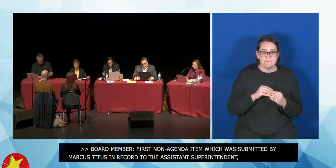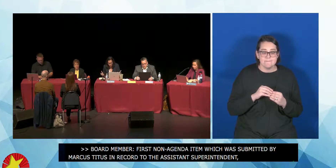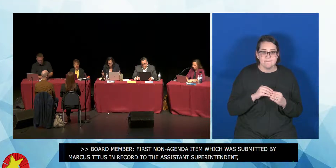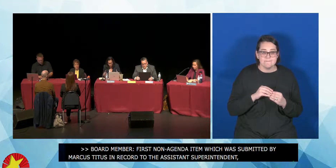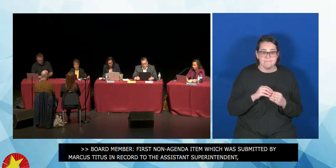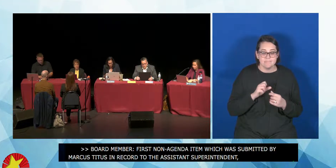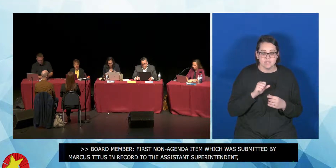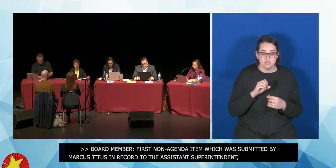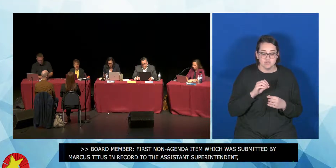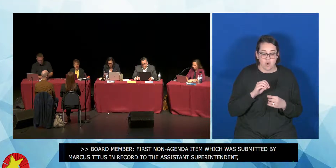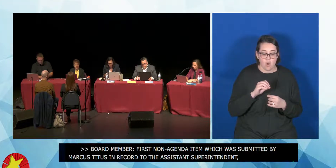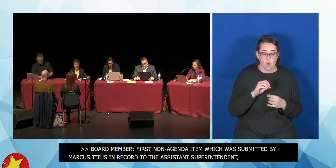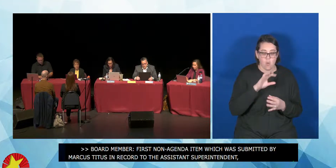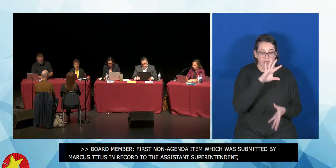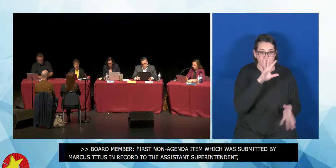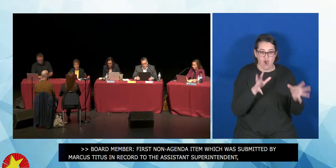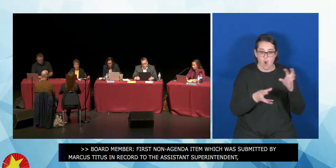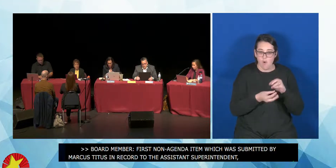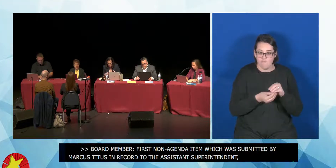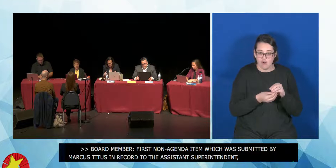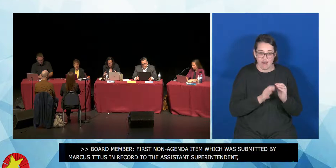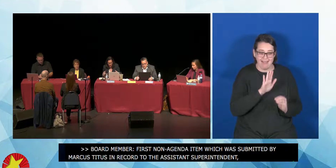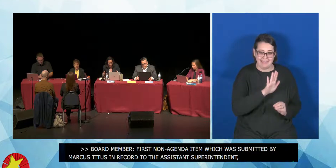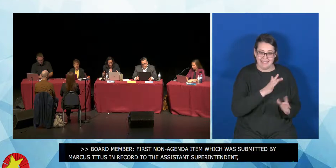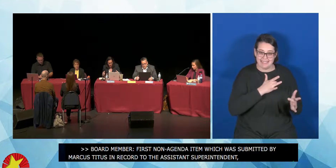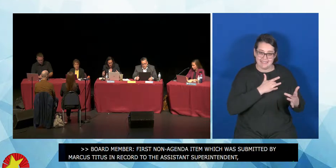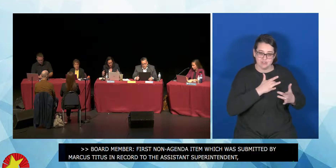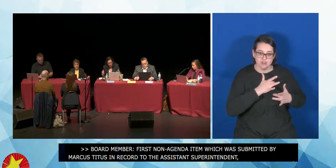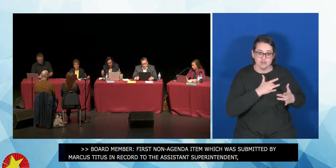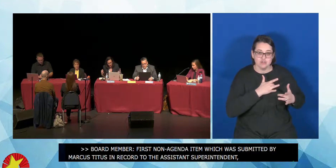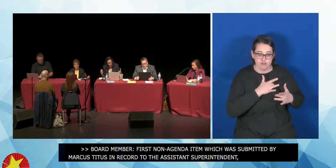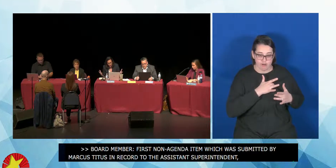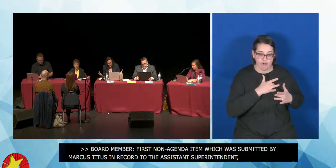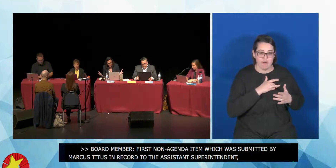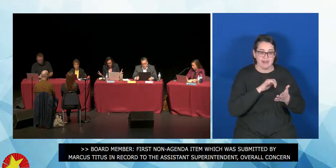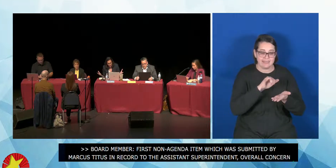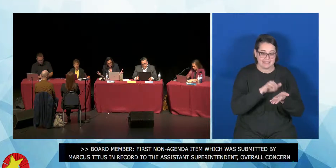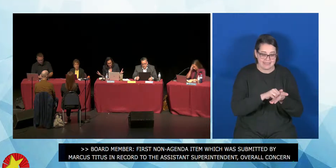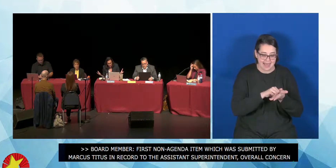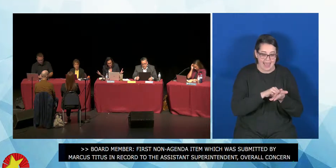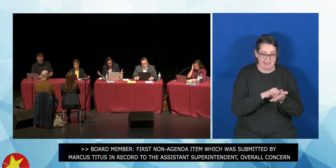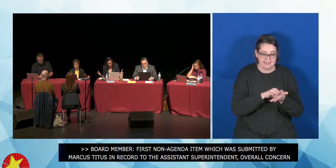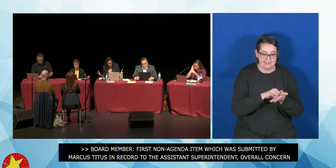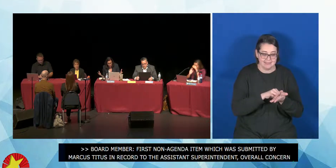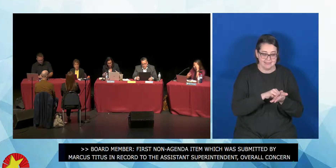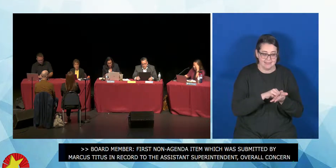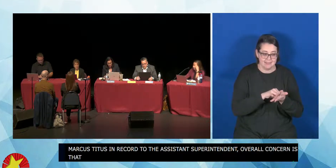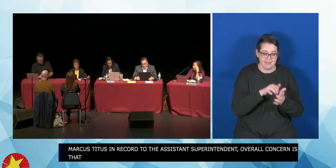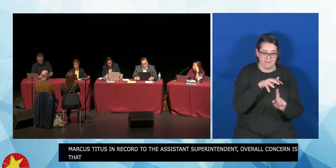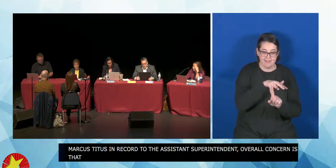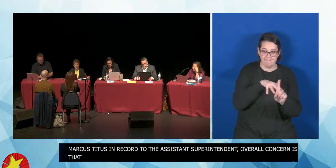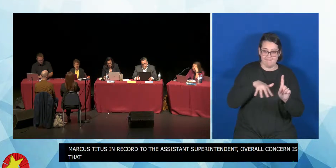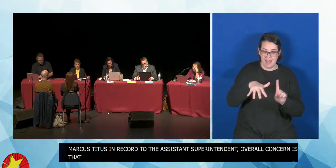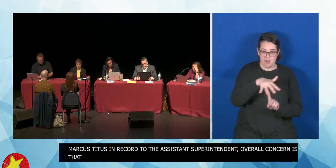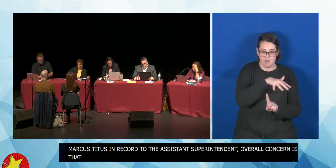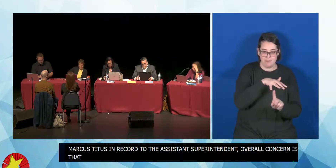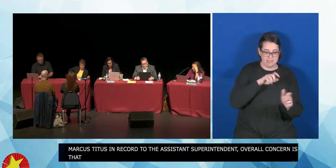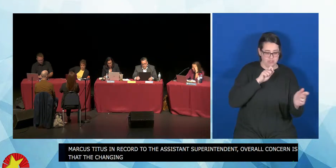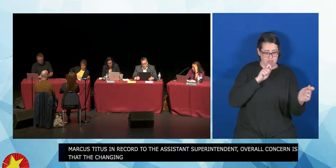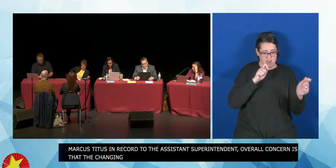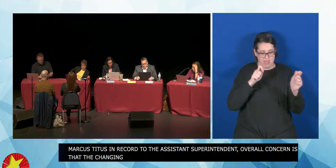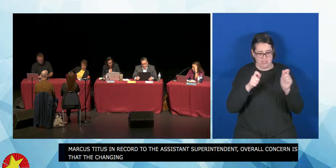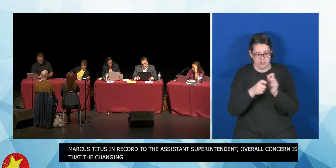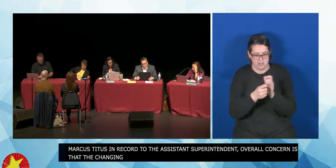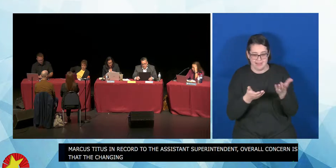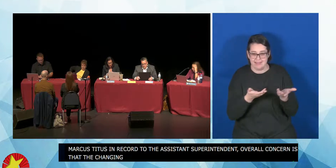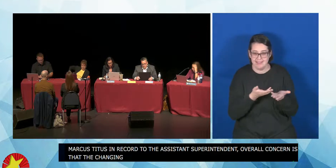So the overall concern is that the changing environment of ASDB